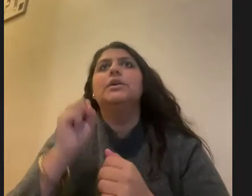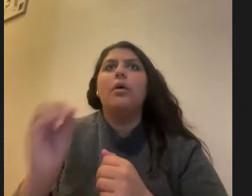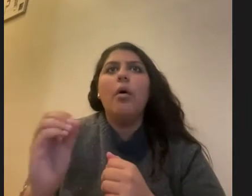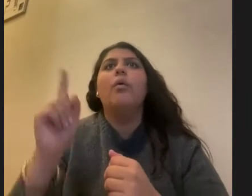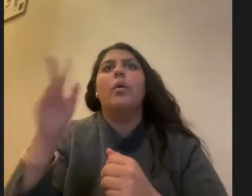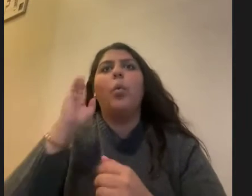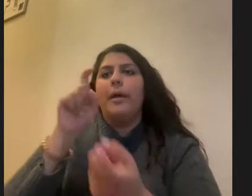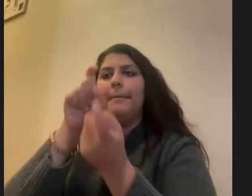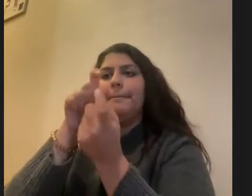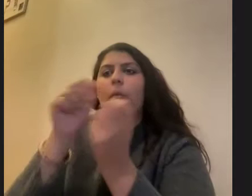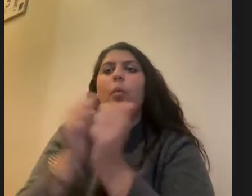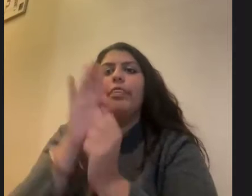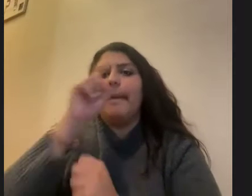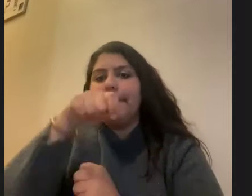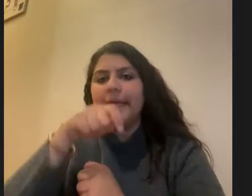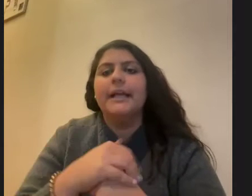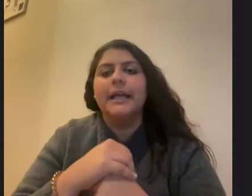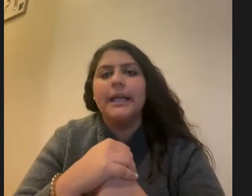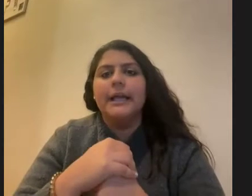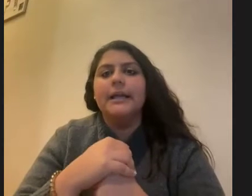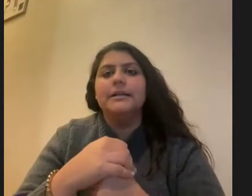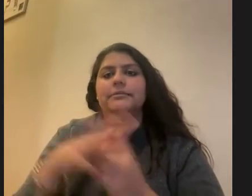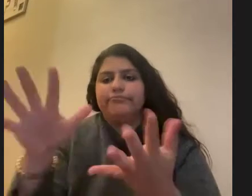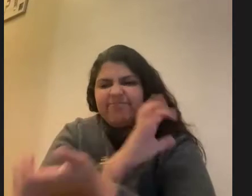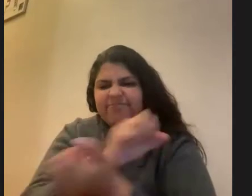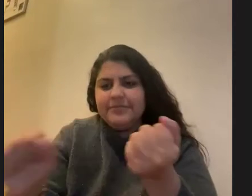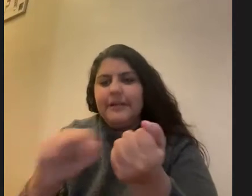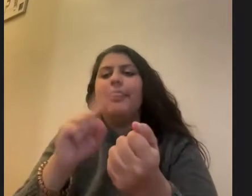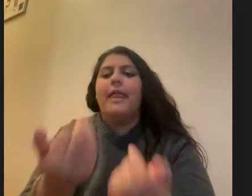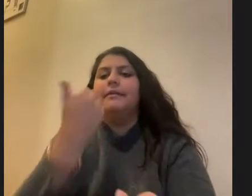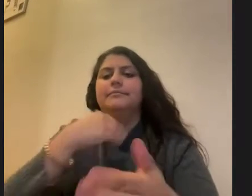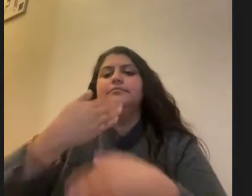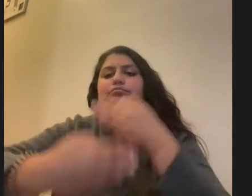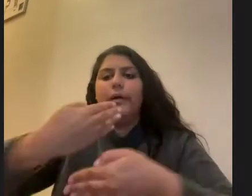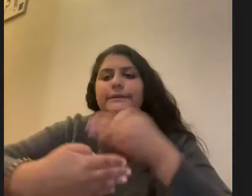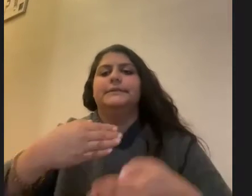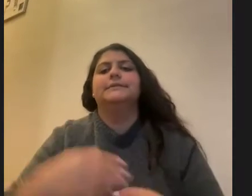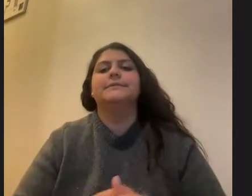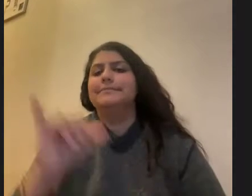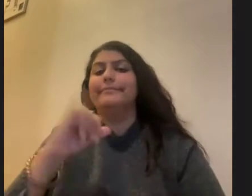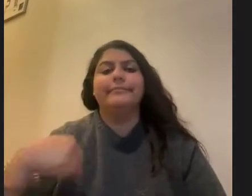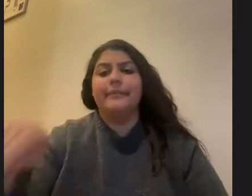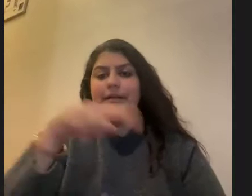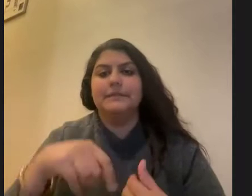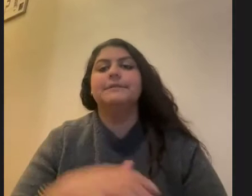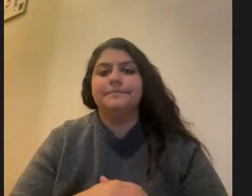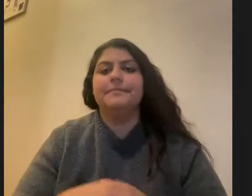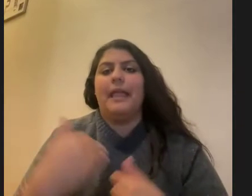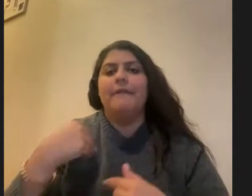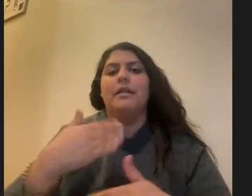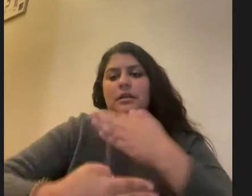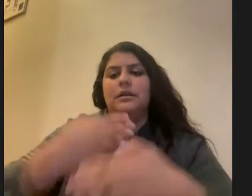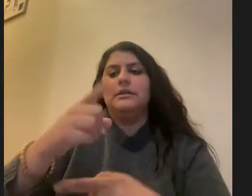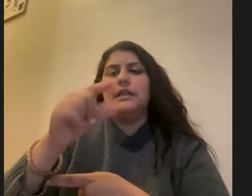little beak and rip it to shreds and then digest it just like you or me would do. They have just a digestive system as